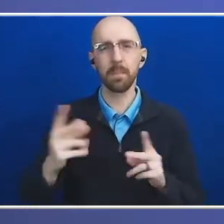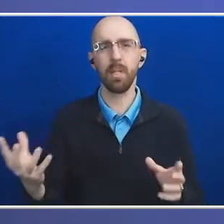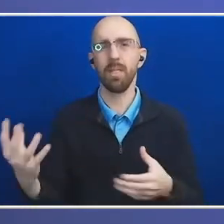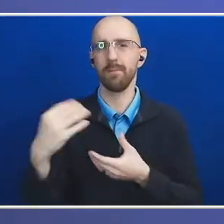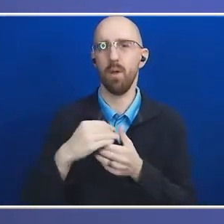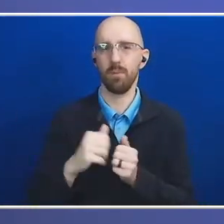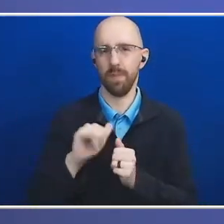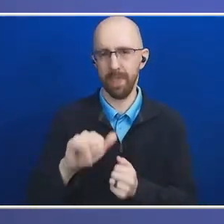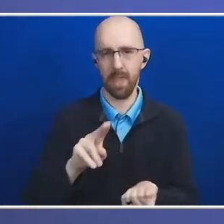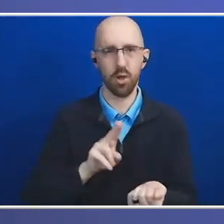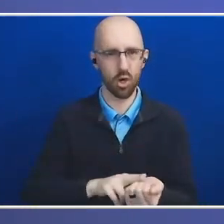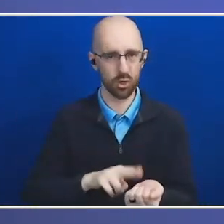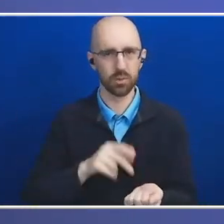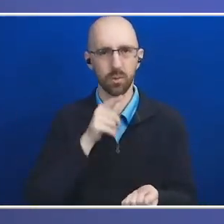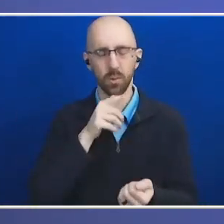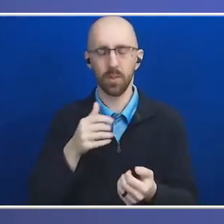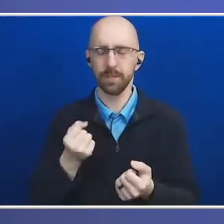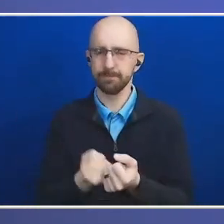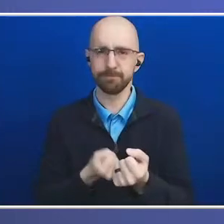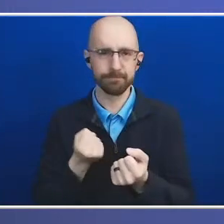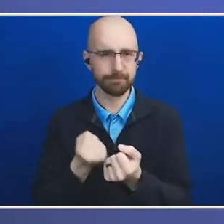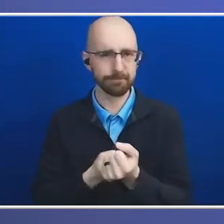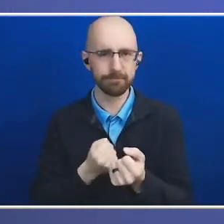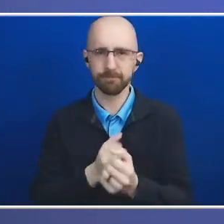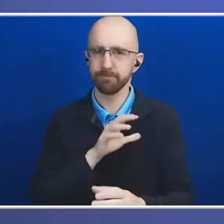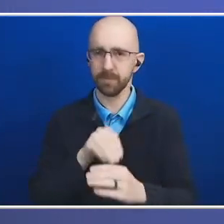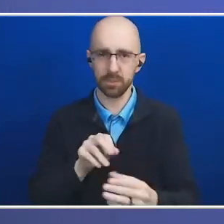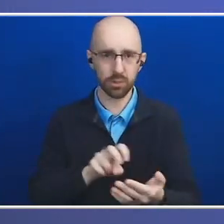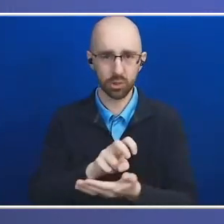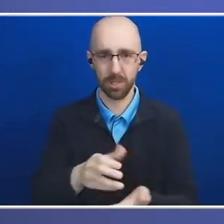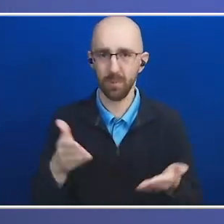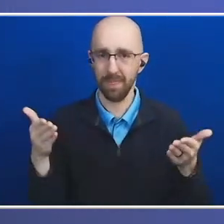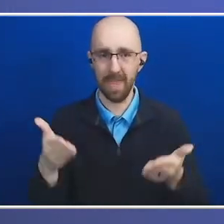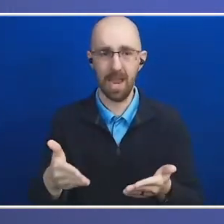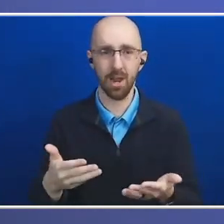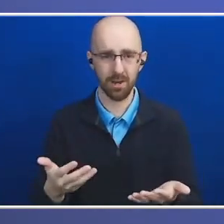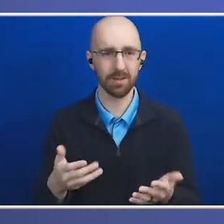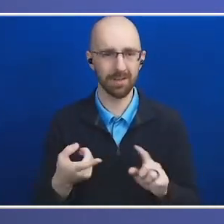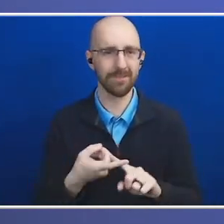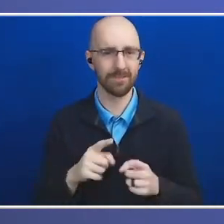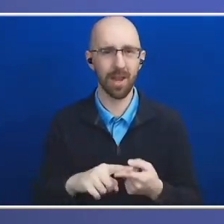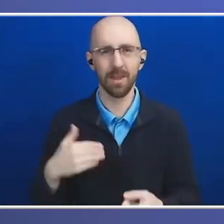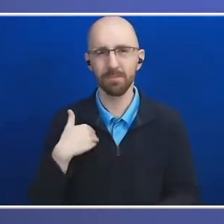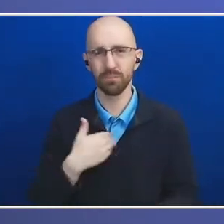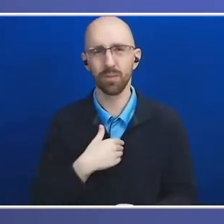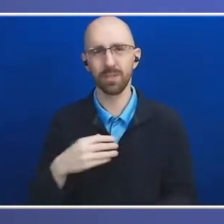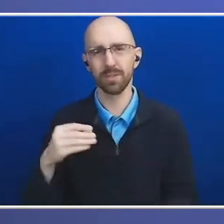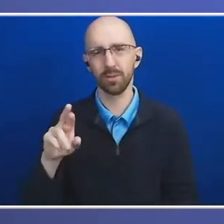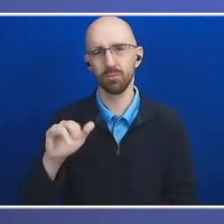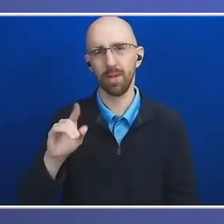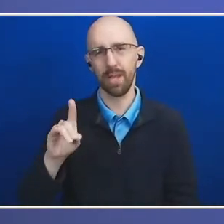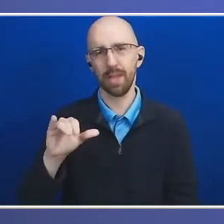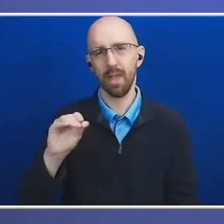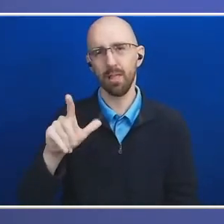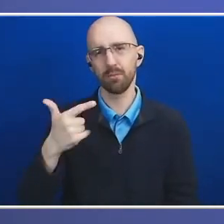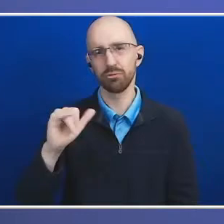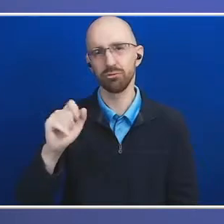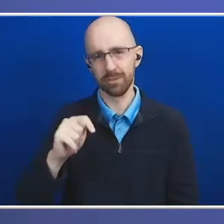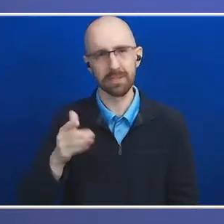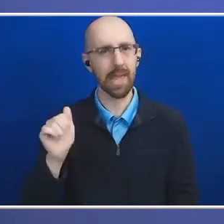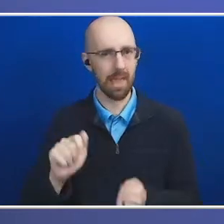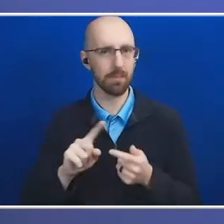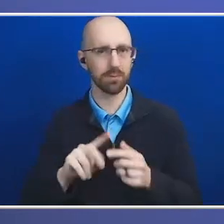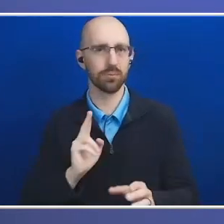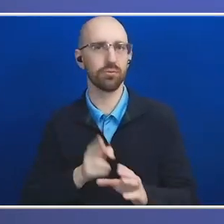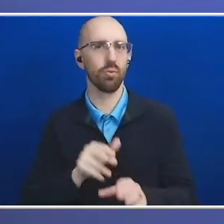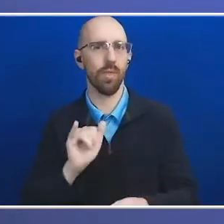so much a part of this journey were there. Our friend, the breast radiologist, was able to pop in that day, and it just felt